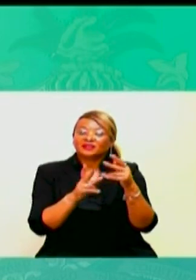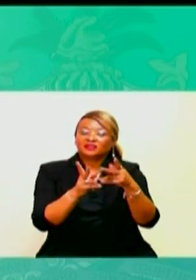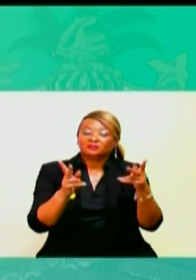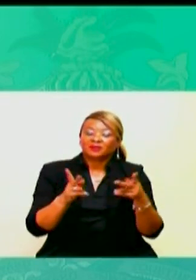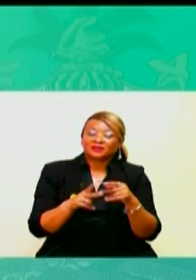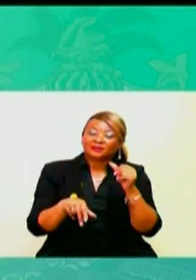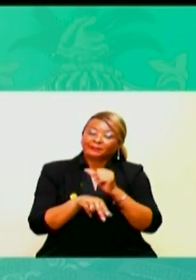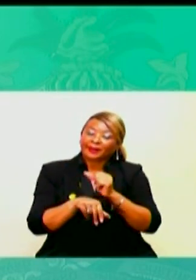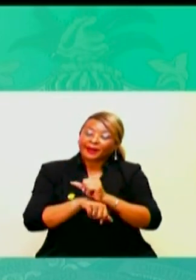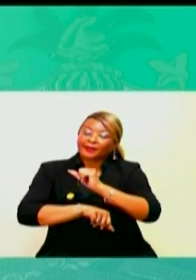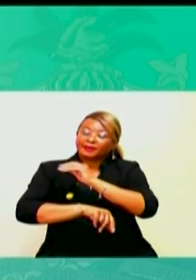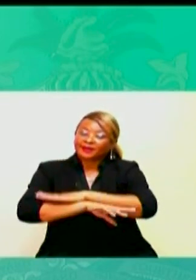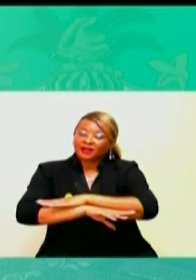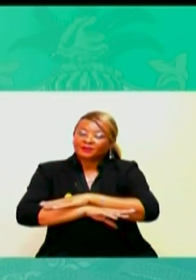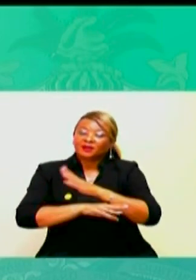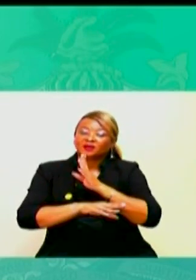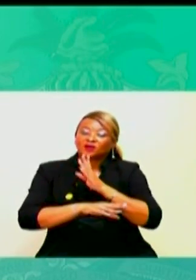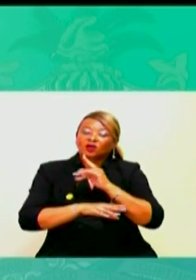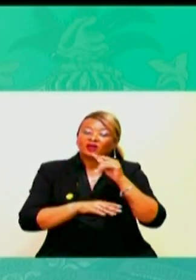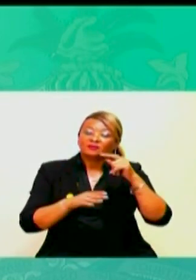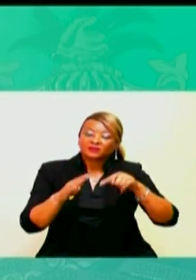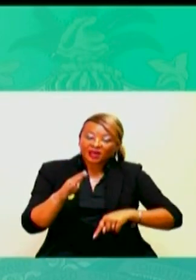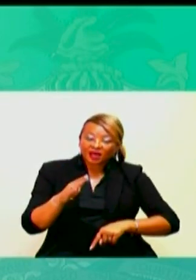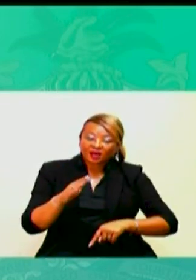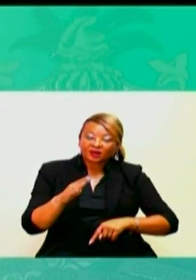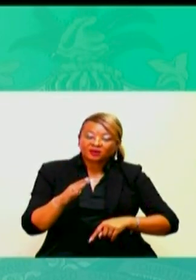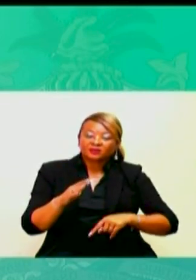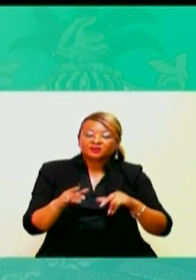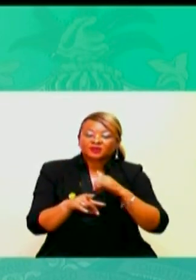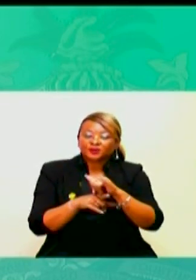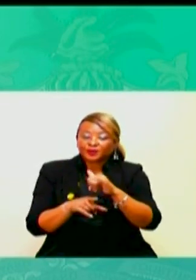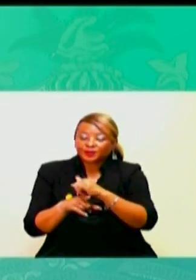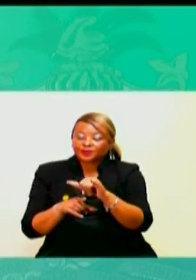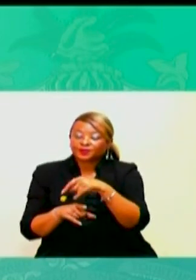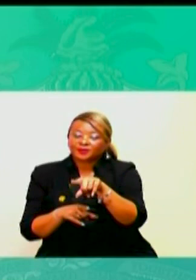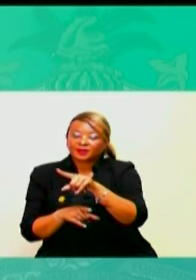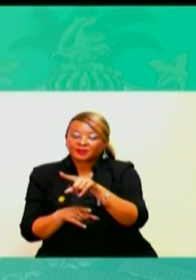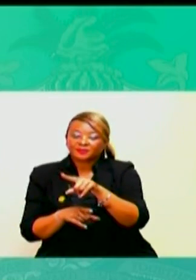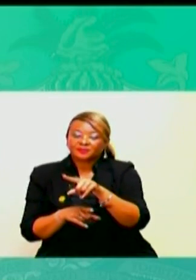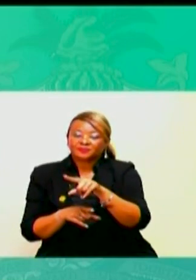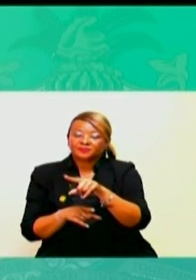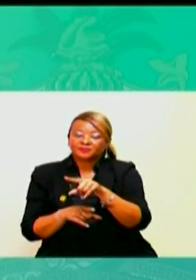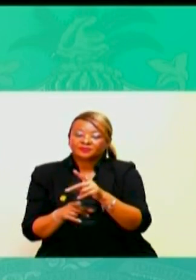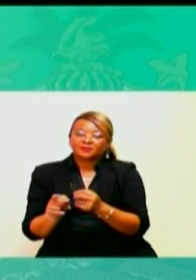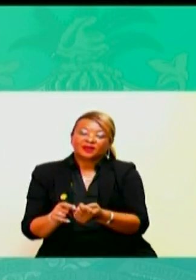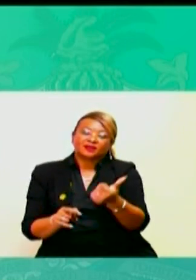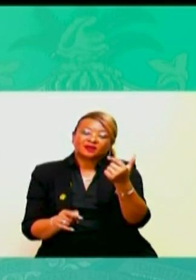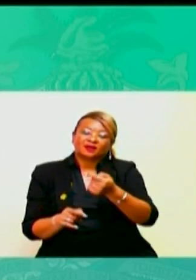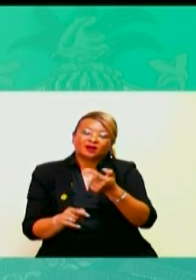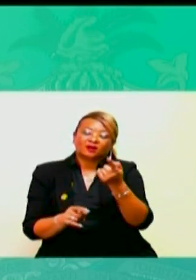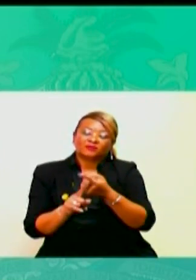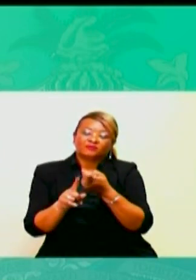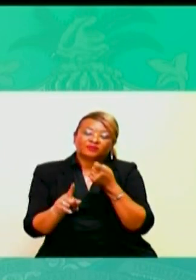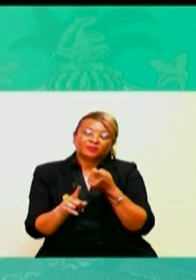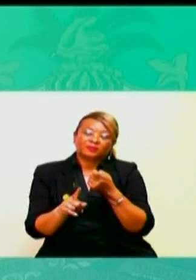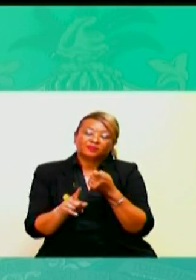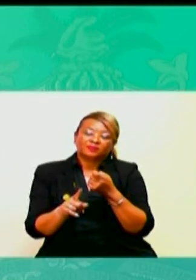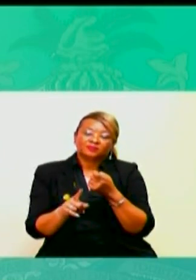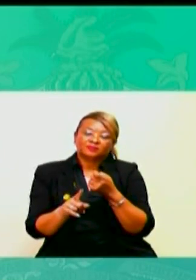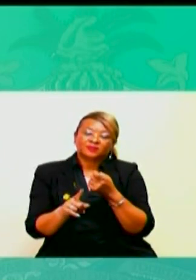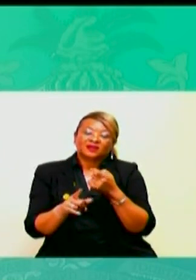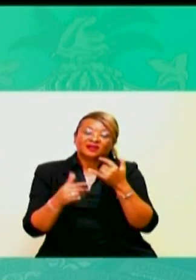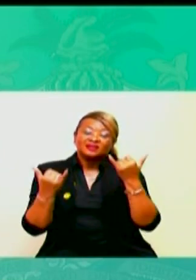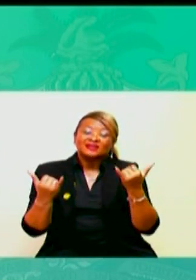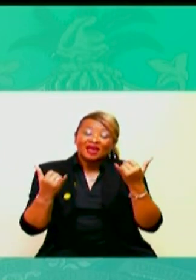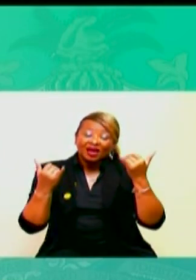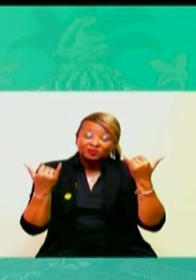on the table, they talk him down, they ridicule him, they ostracize him. Now, today, they care